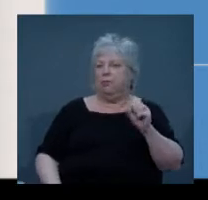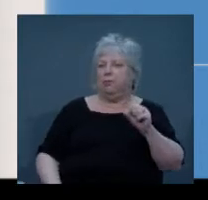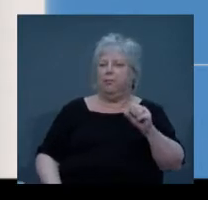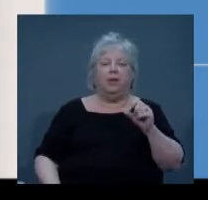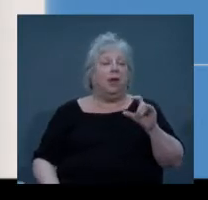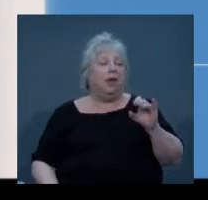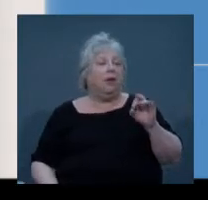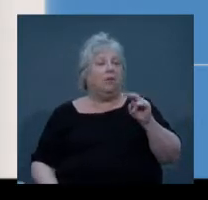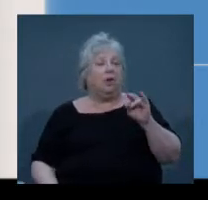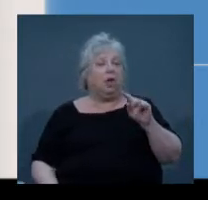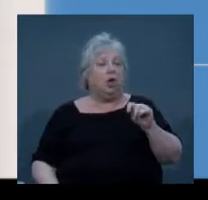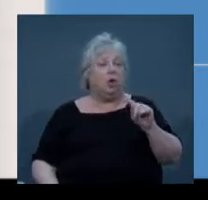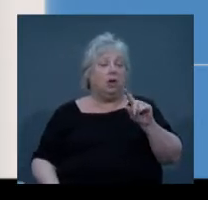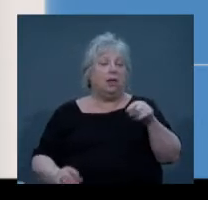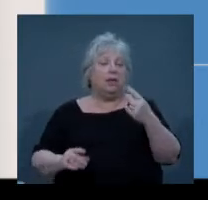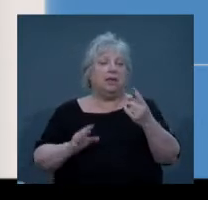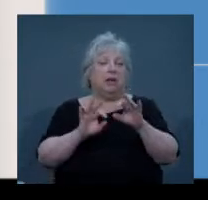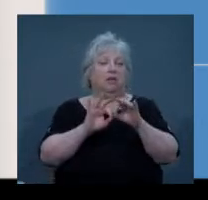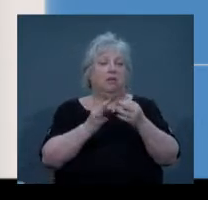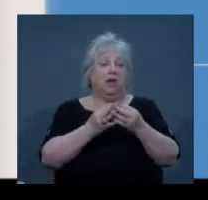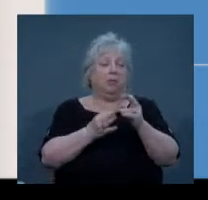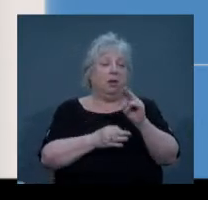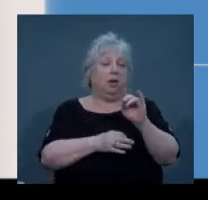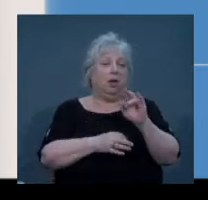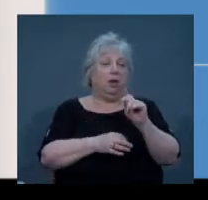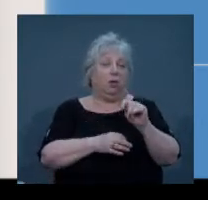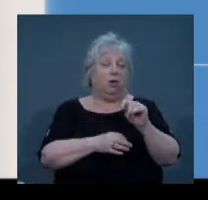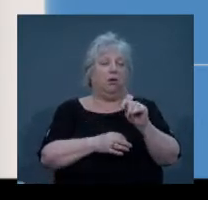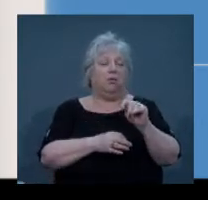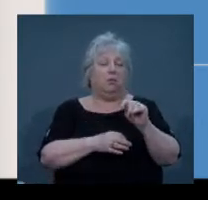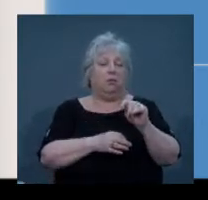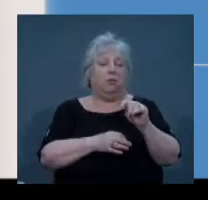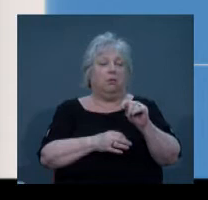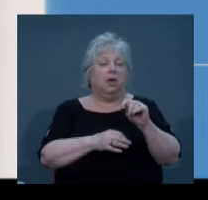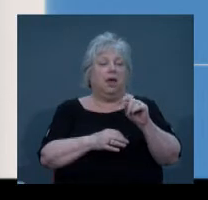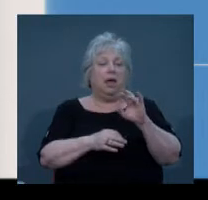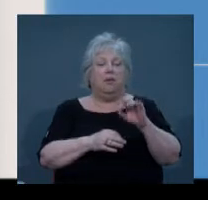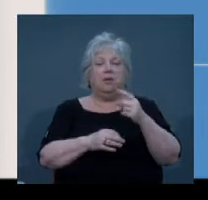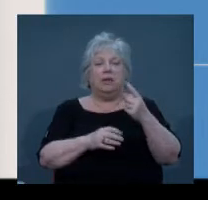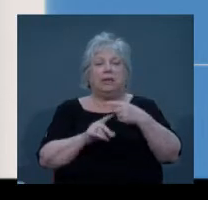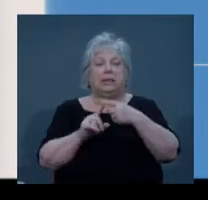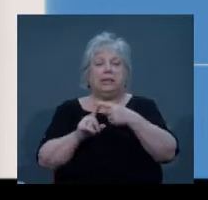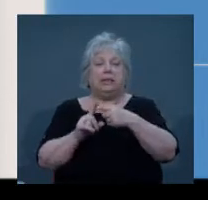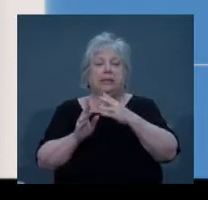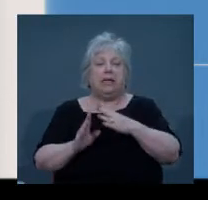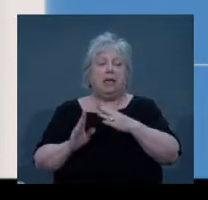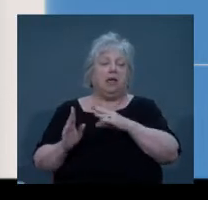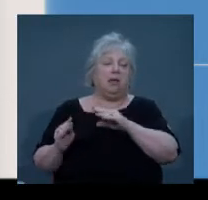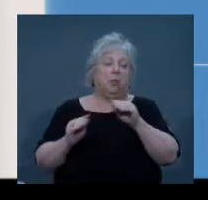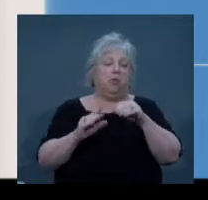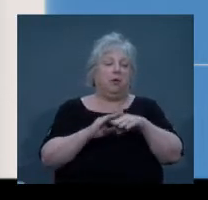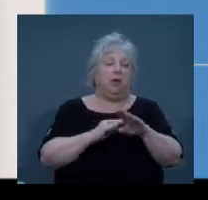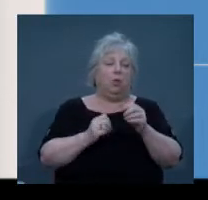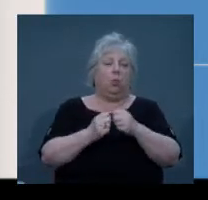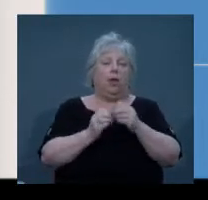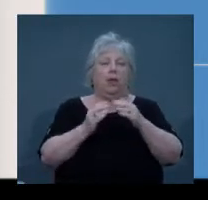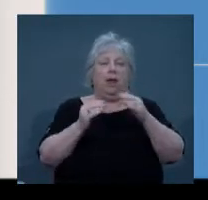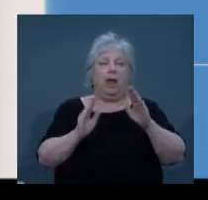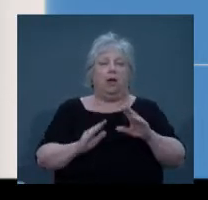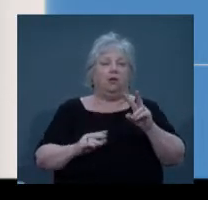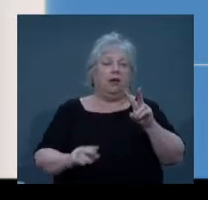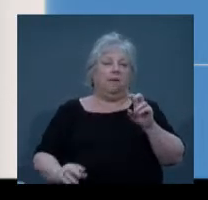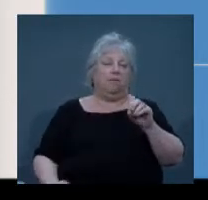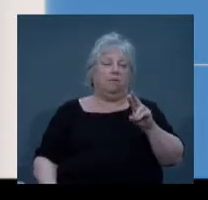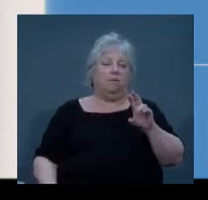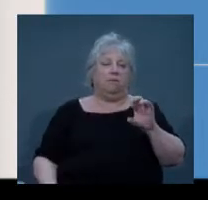So if a single family unit is getting a tenant has a housing voucher, would we inspect